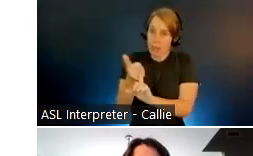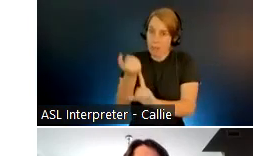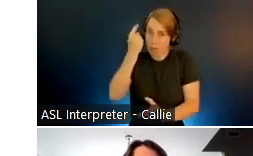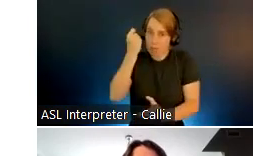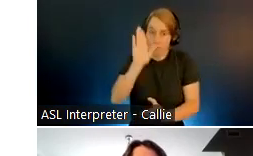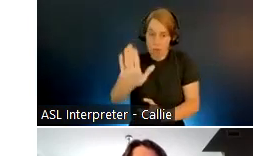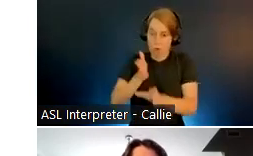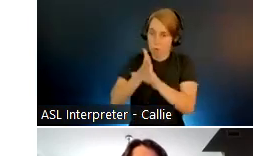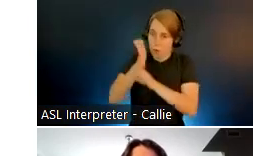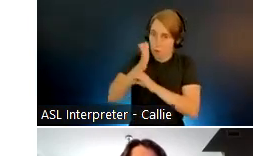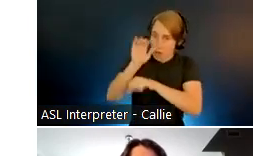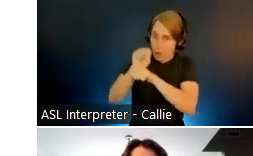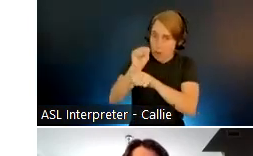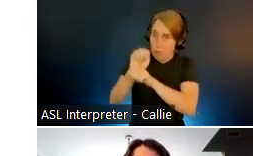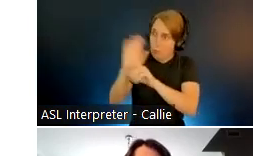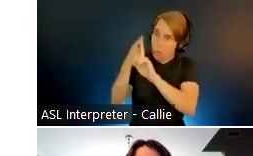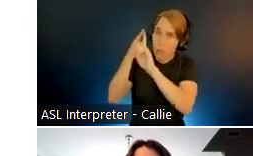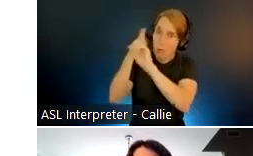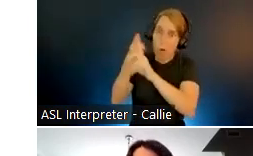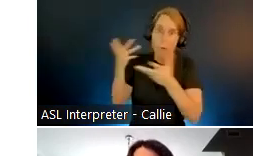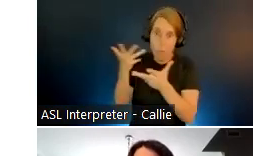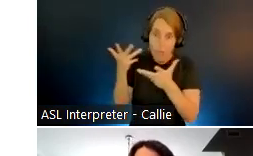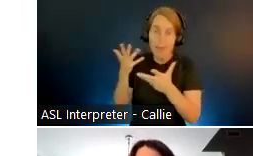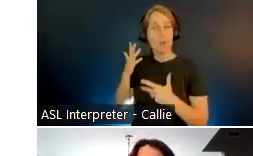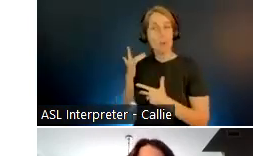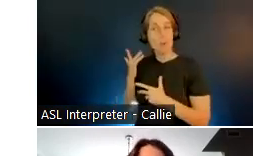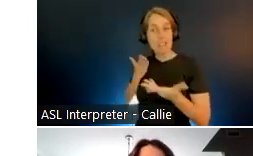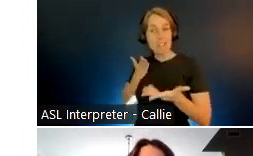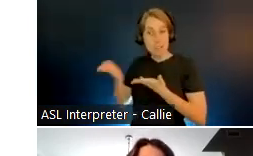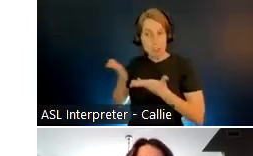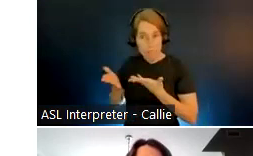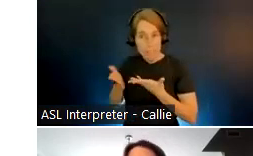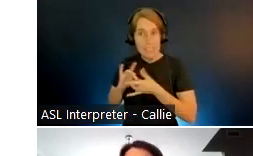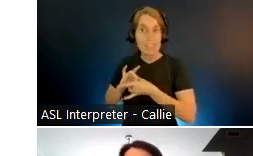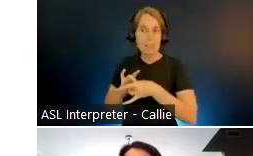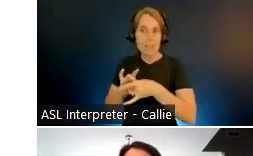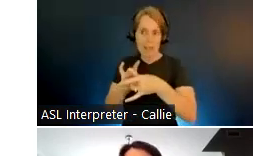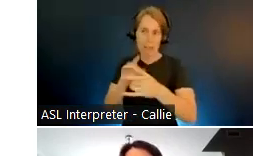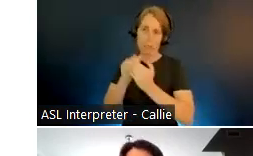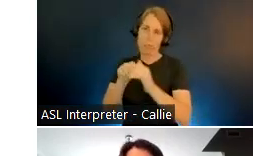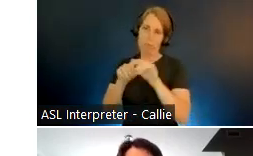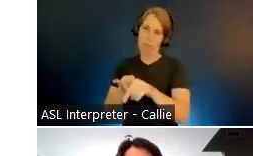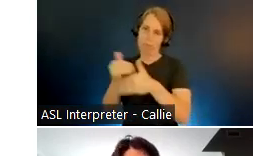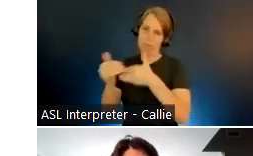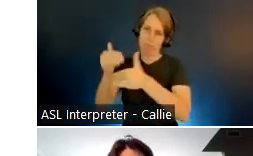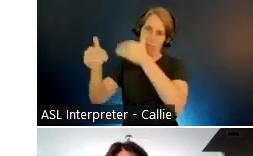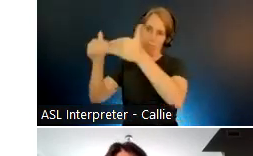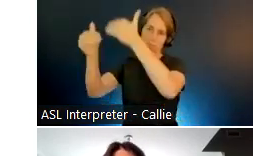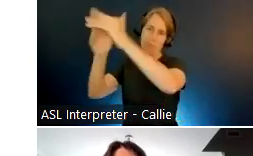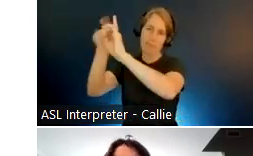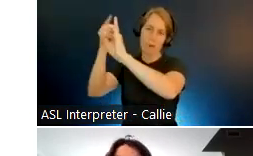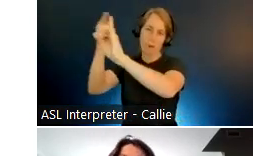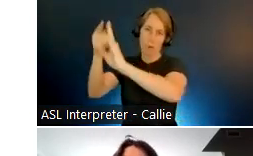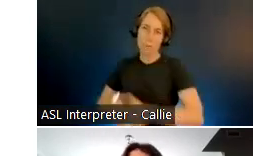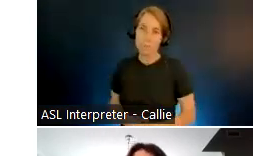rehab, because those services that you'll get will align with that career goal.